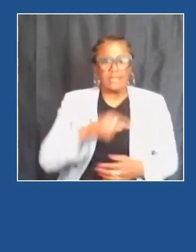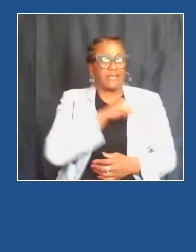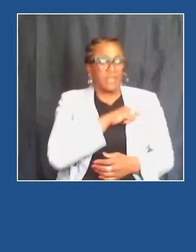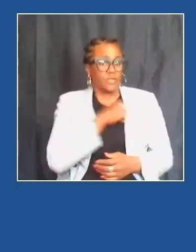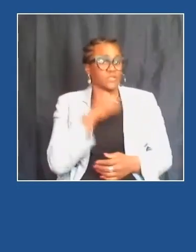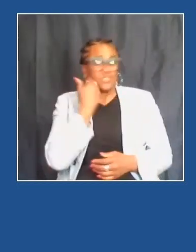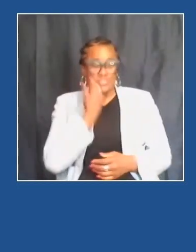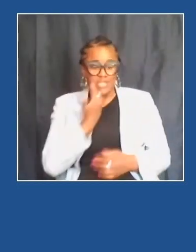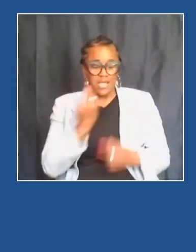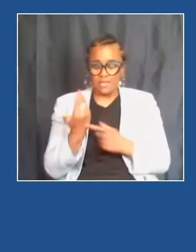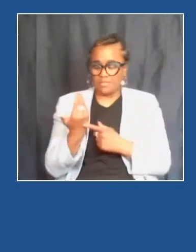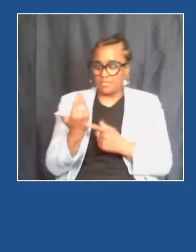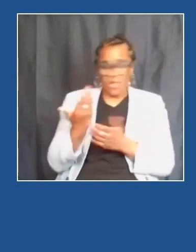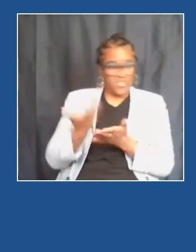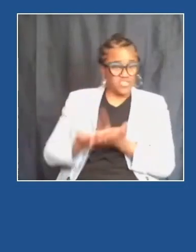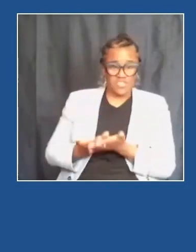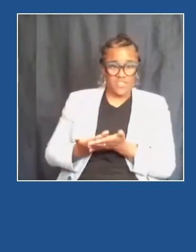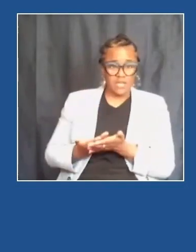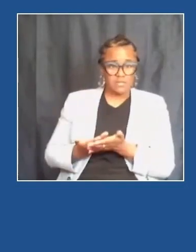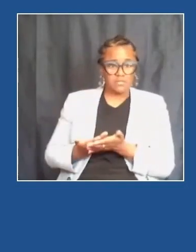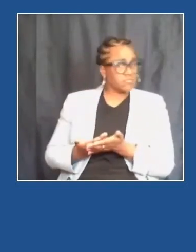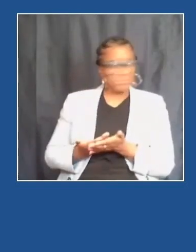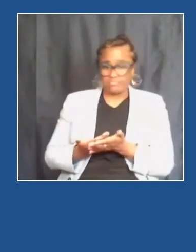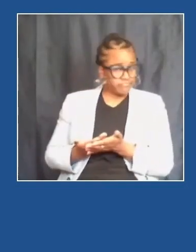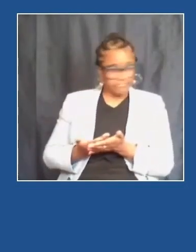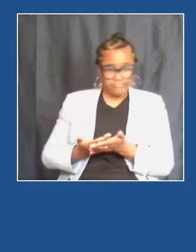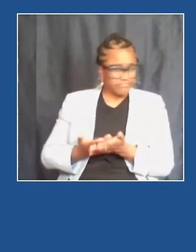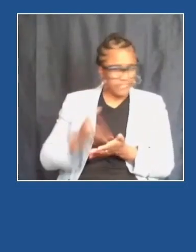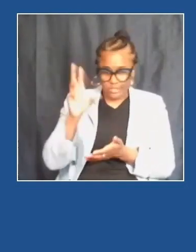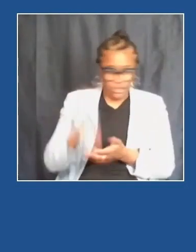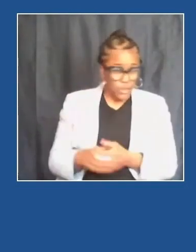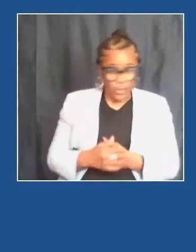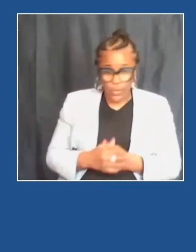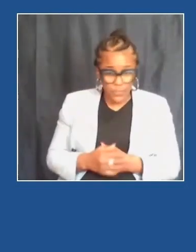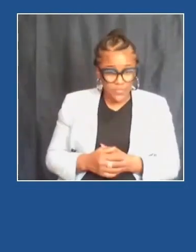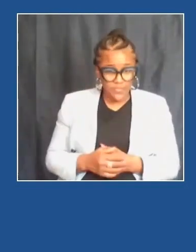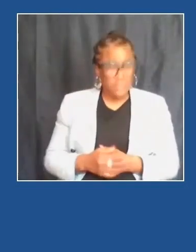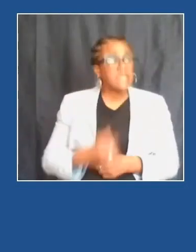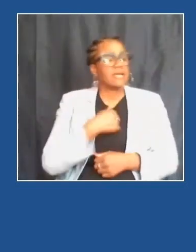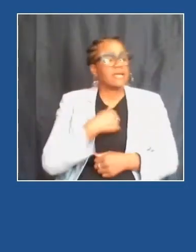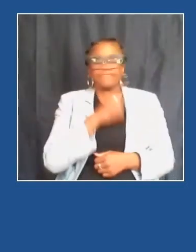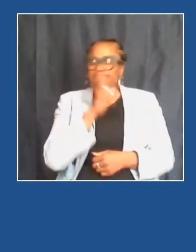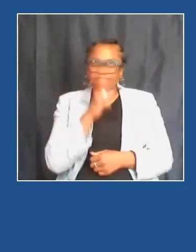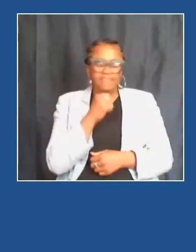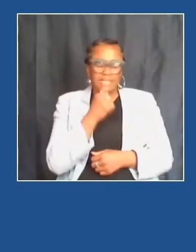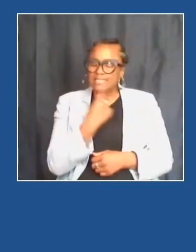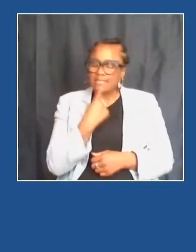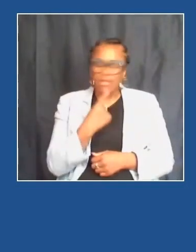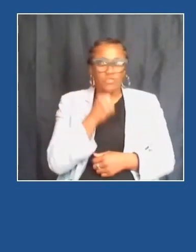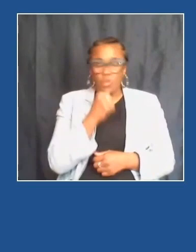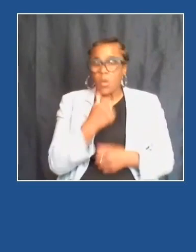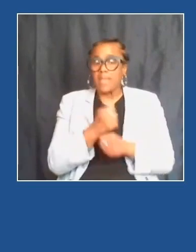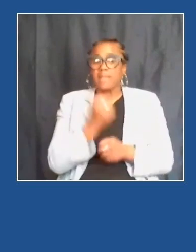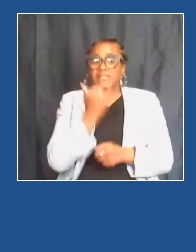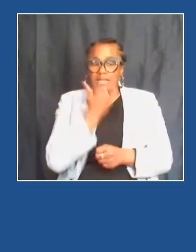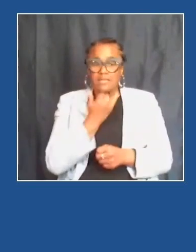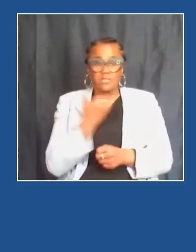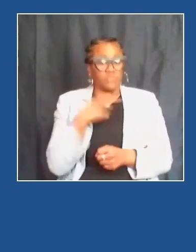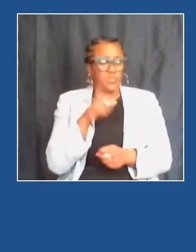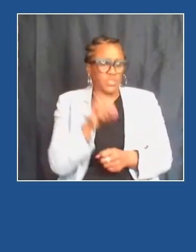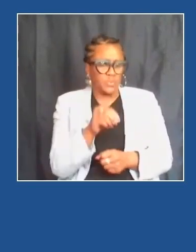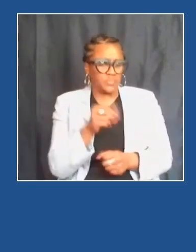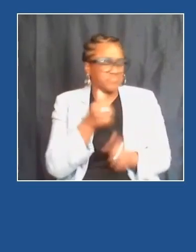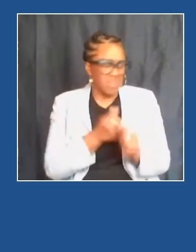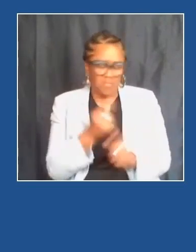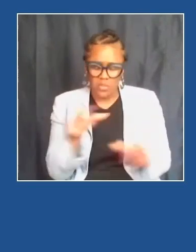shame justified? Almost certainly not, right? Look, I'm not saying we don't make mistakes. We do. Everyone does.